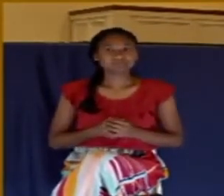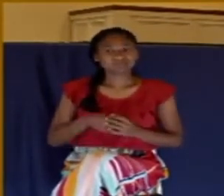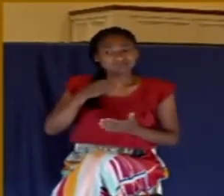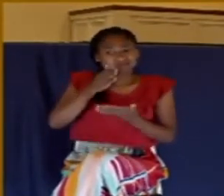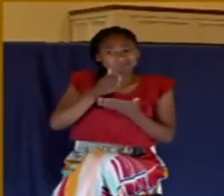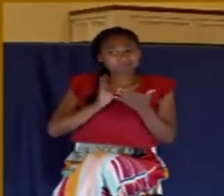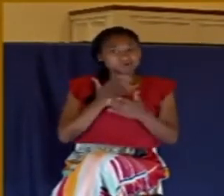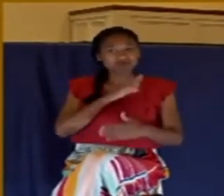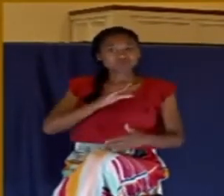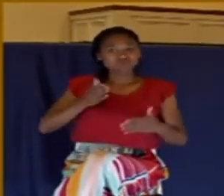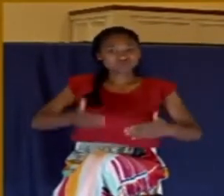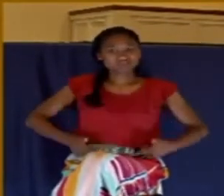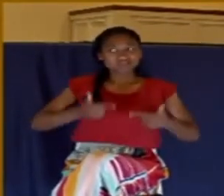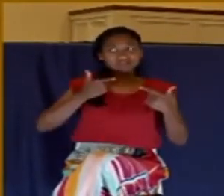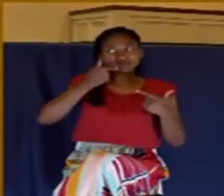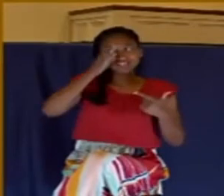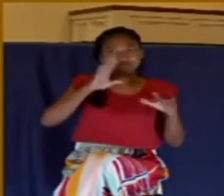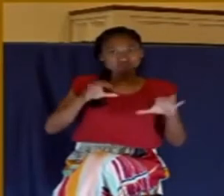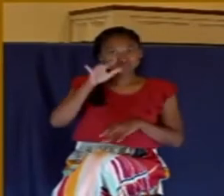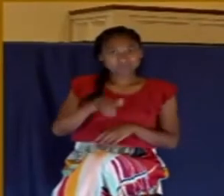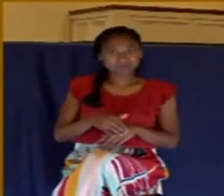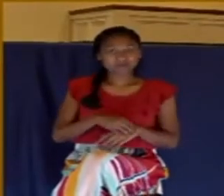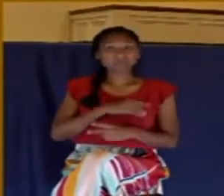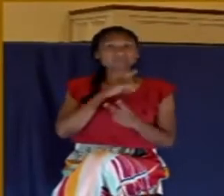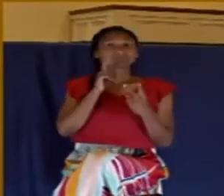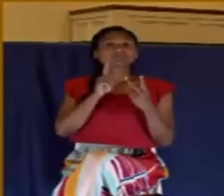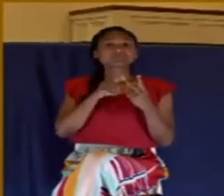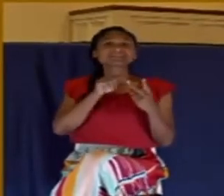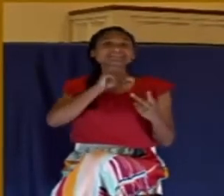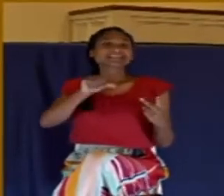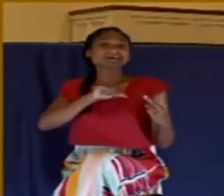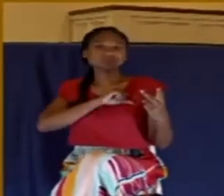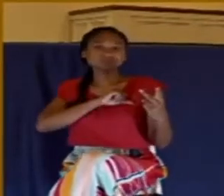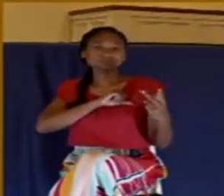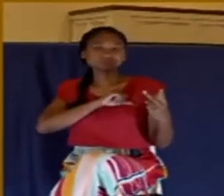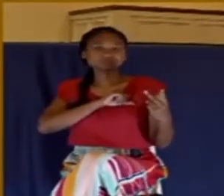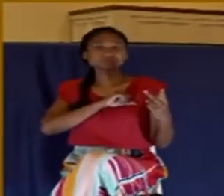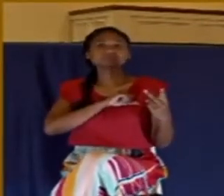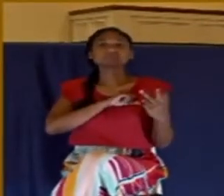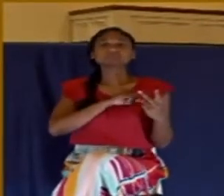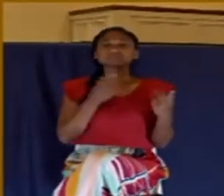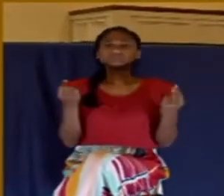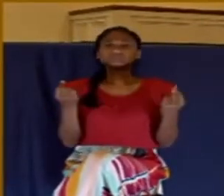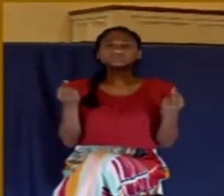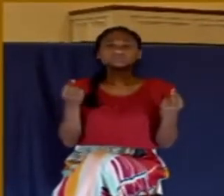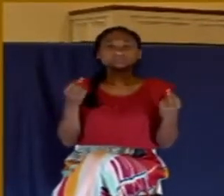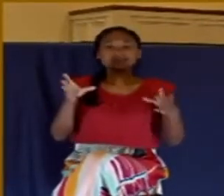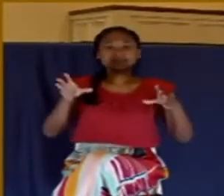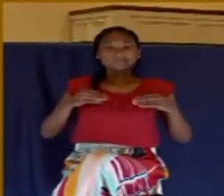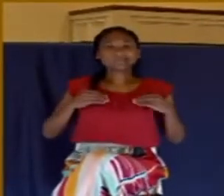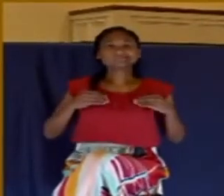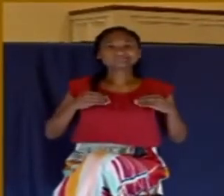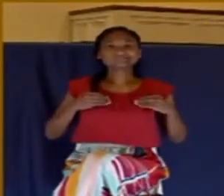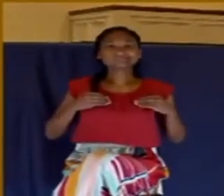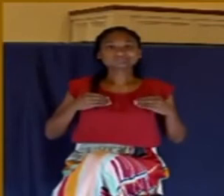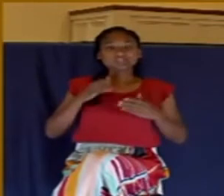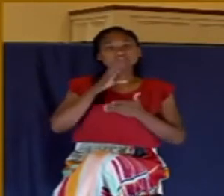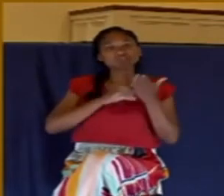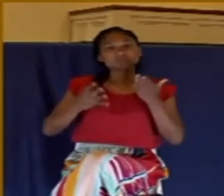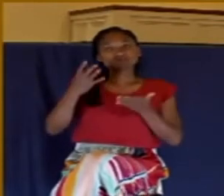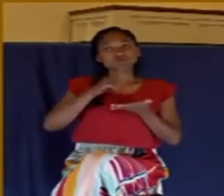does. But here's a second attitude, a second response. Embrace it. Go back to chapter 4. Look down at verse 13. He says,